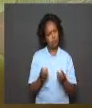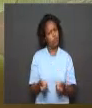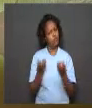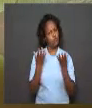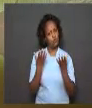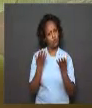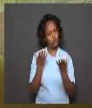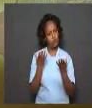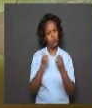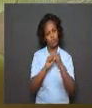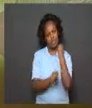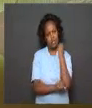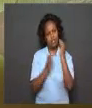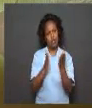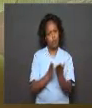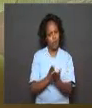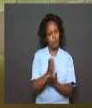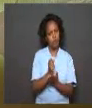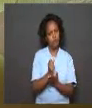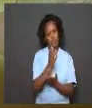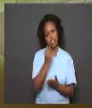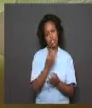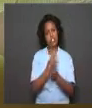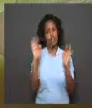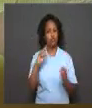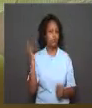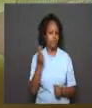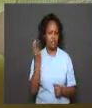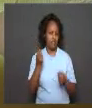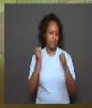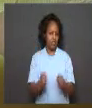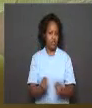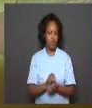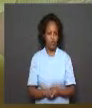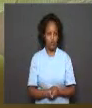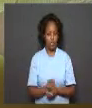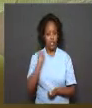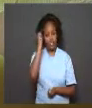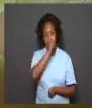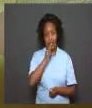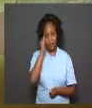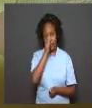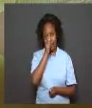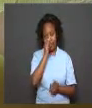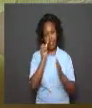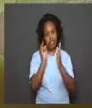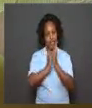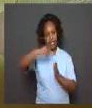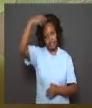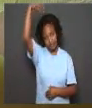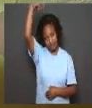of fundamental rights and freedoms. The Ethiopian